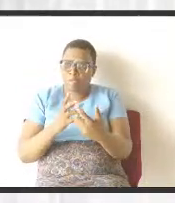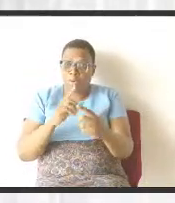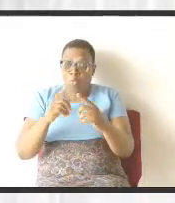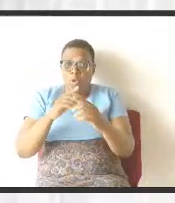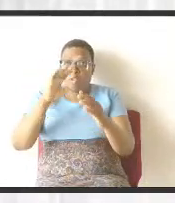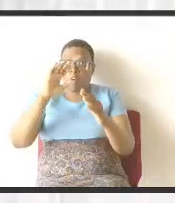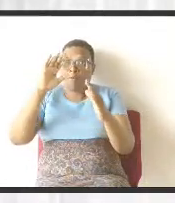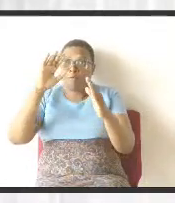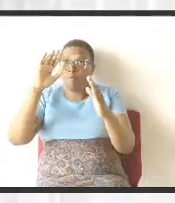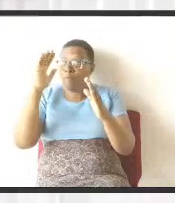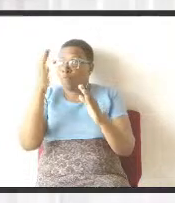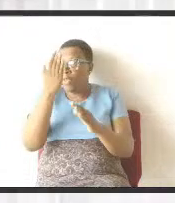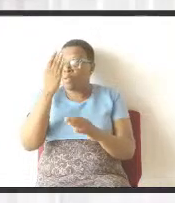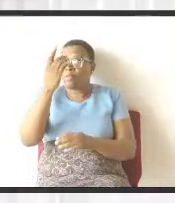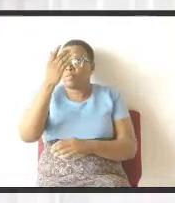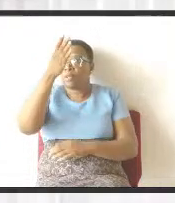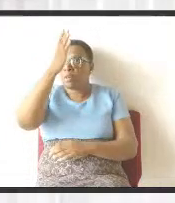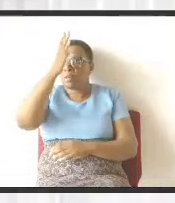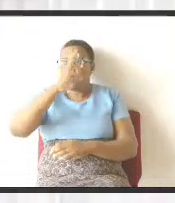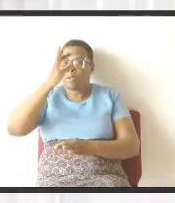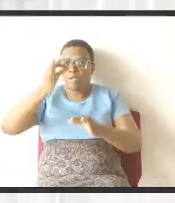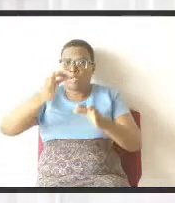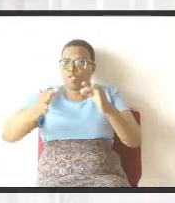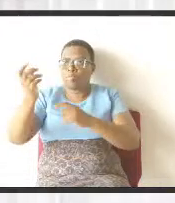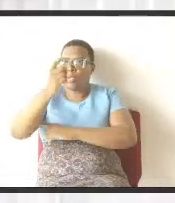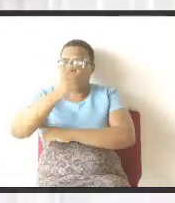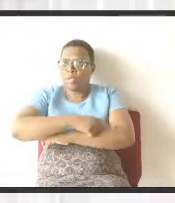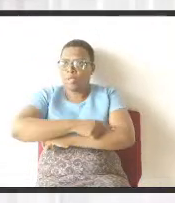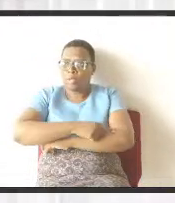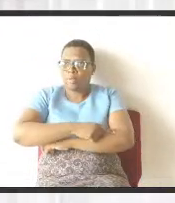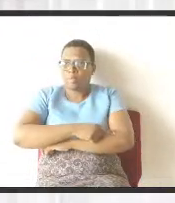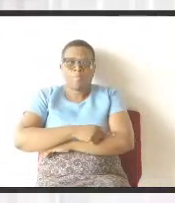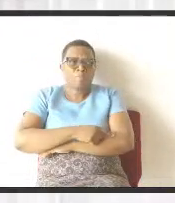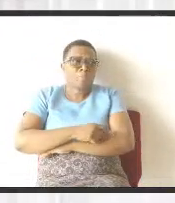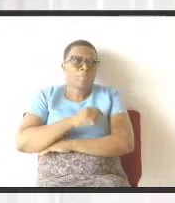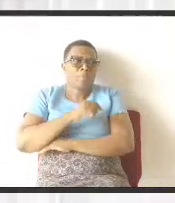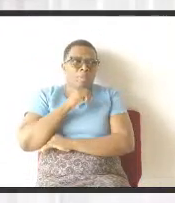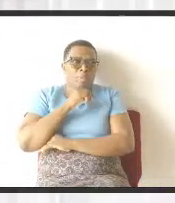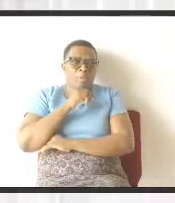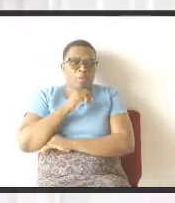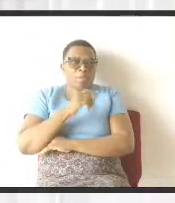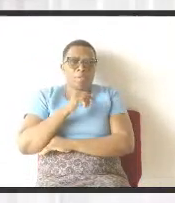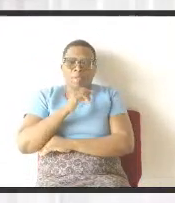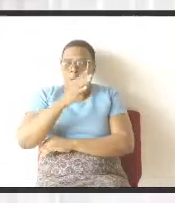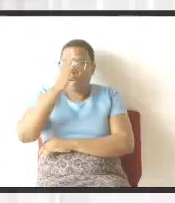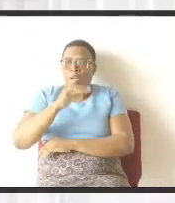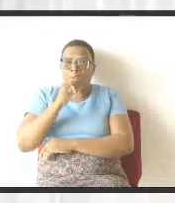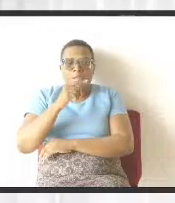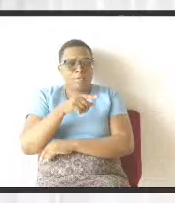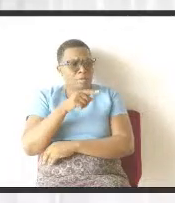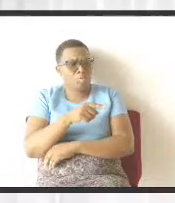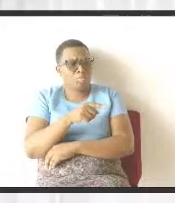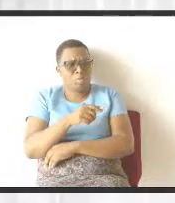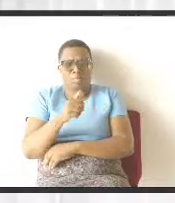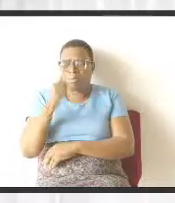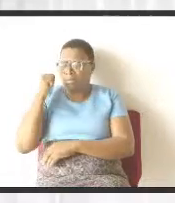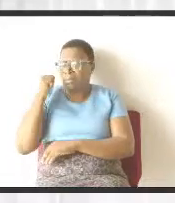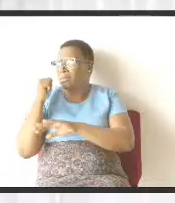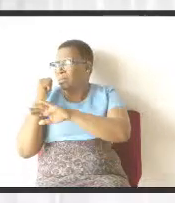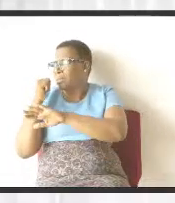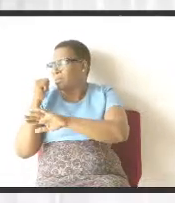his judgment bar, I will not be rejected. I will not be a cast